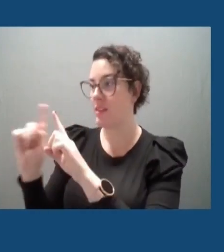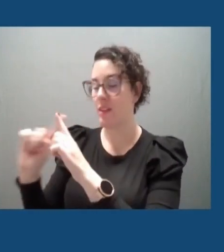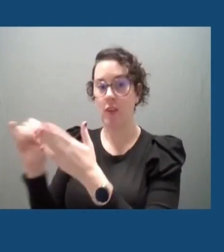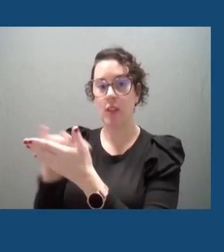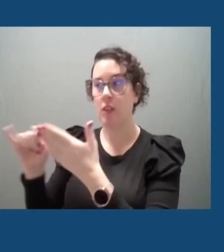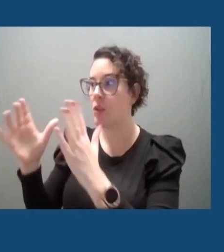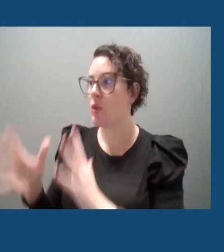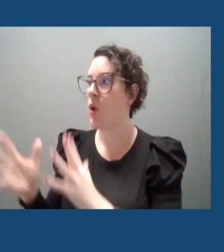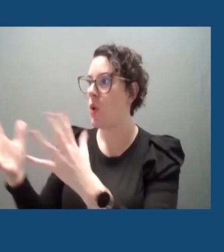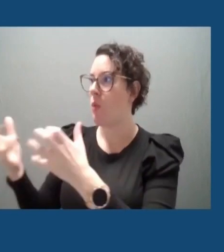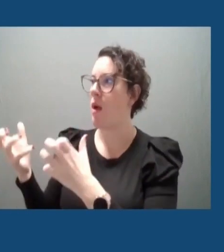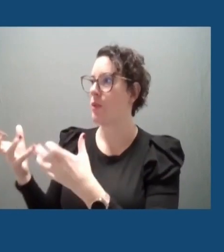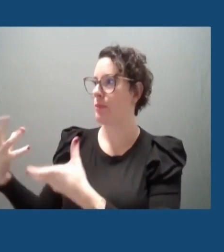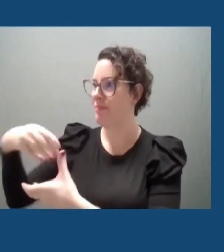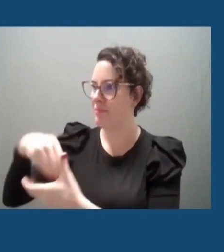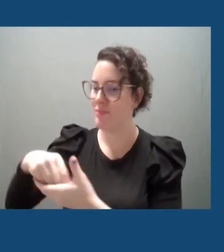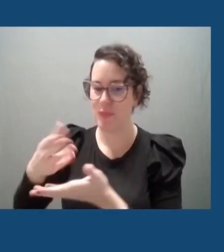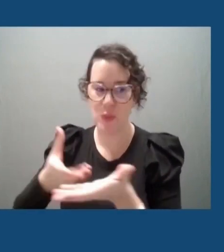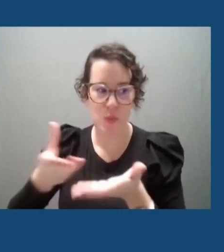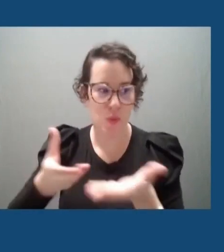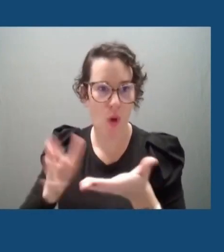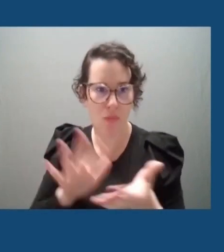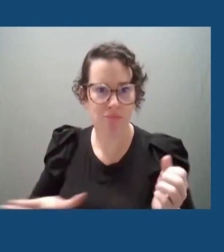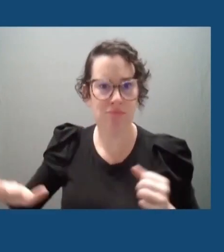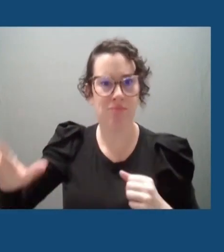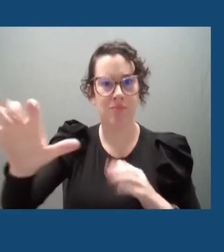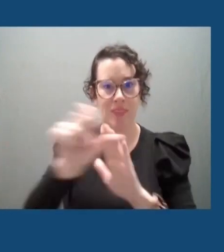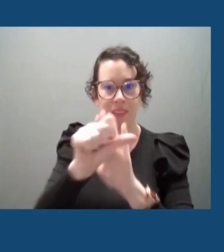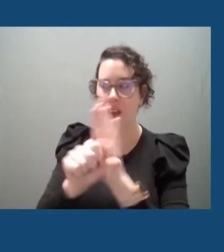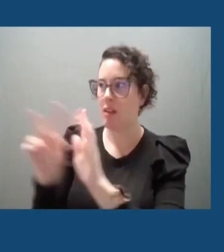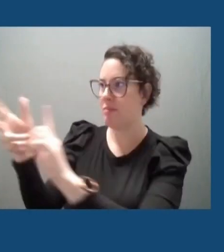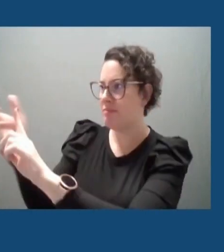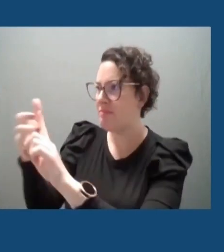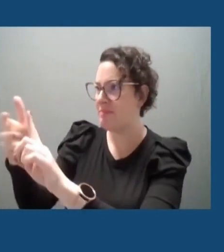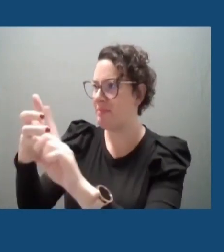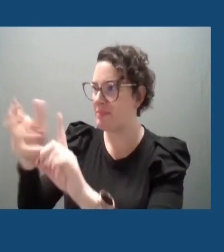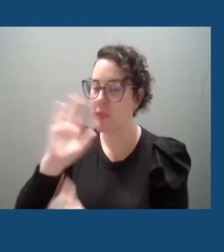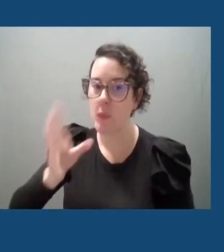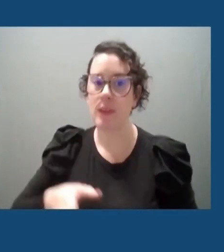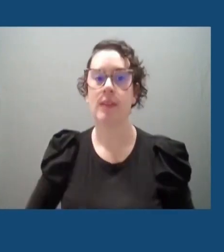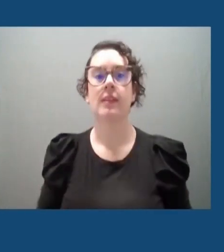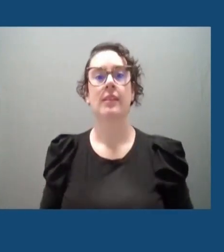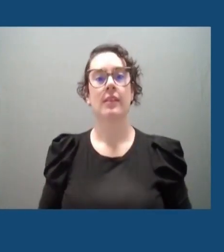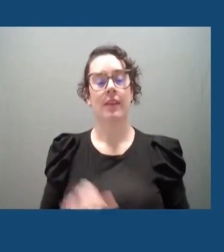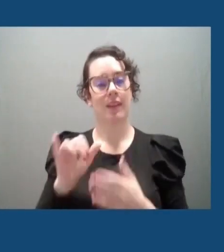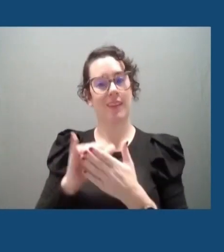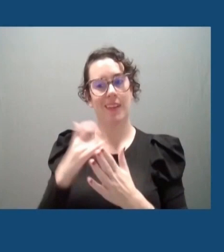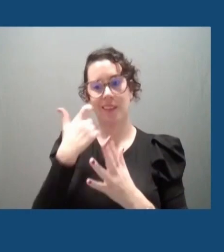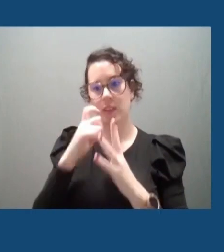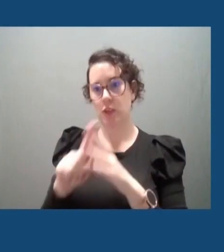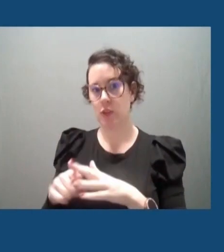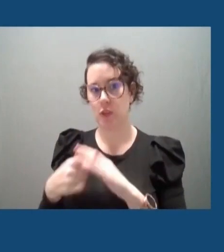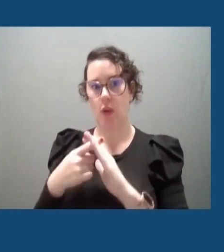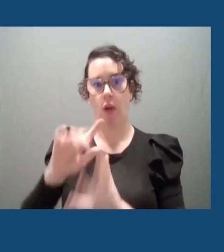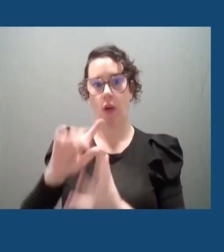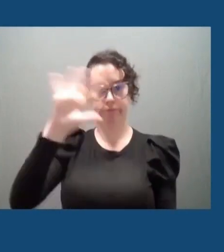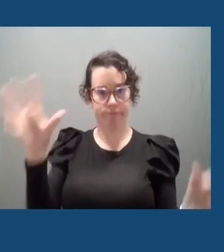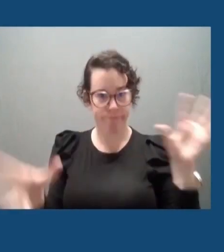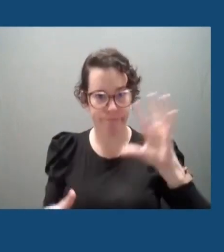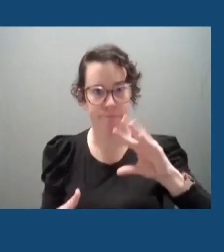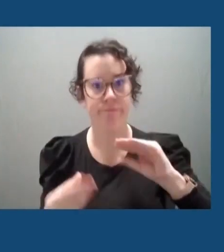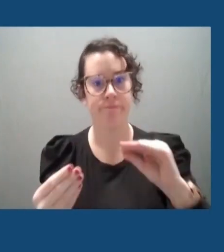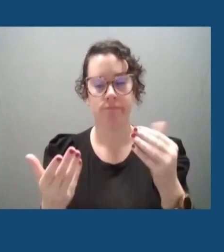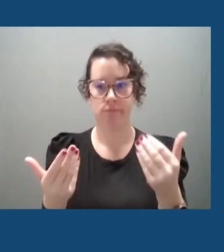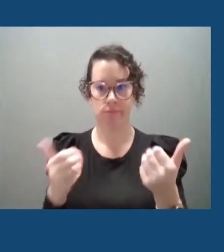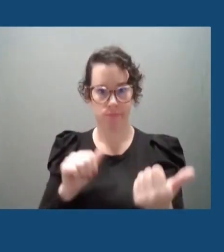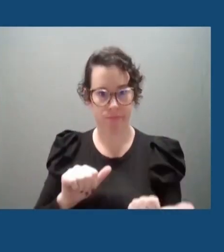to service opportunities all across the state. And this is just the start of our comprehensive agenda for New York